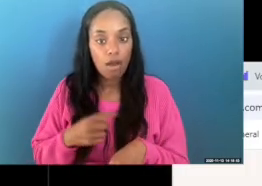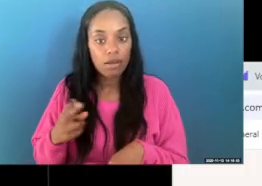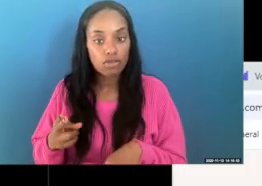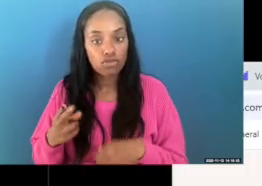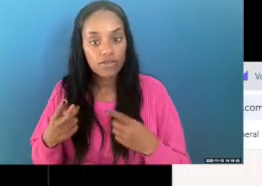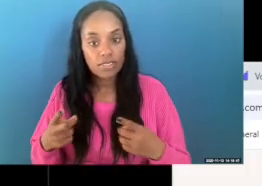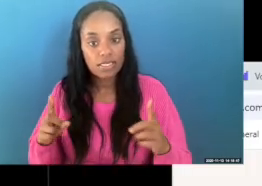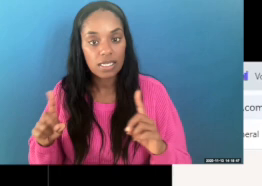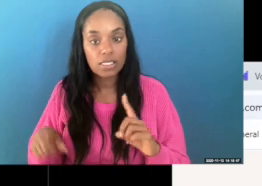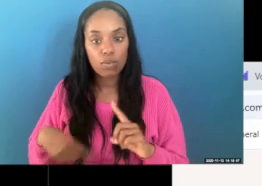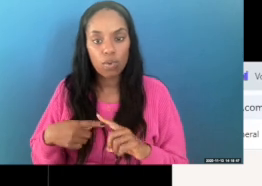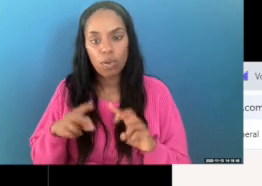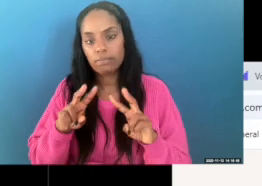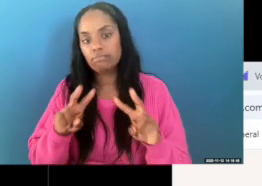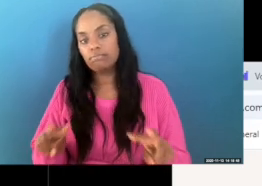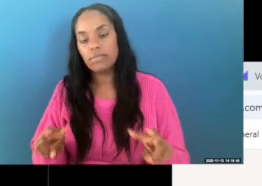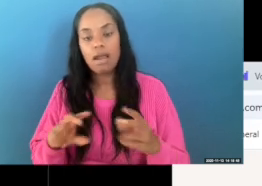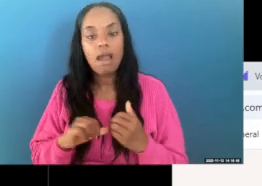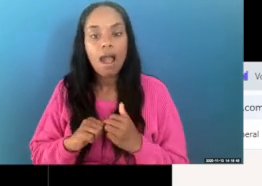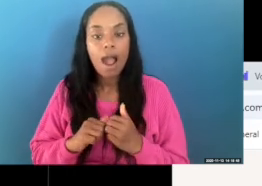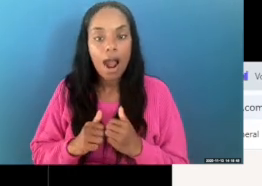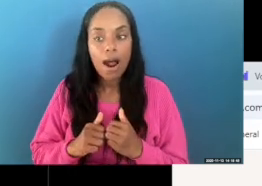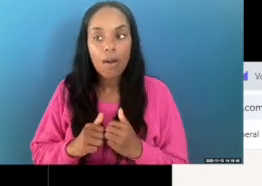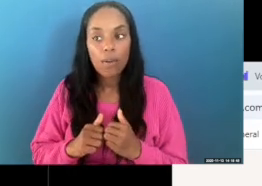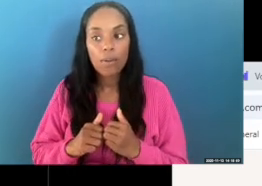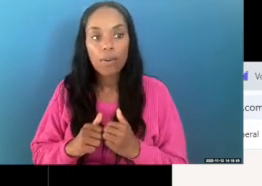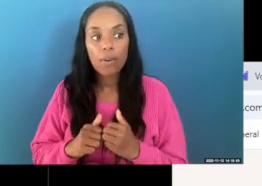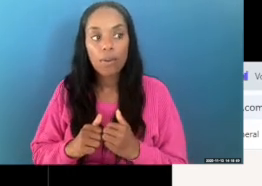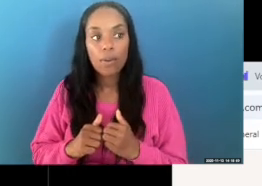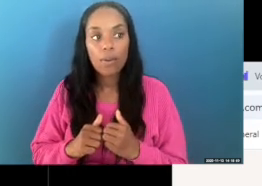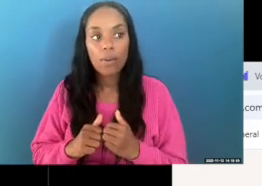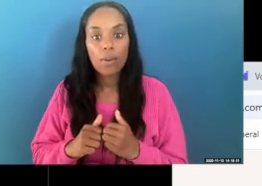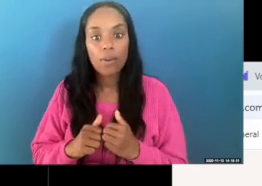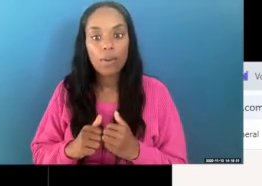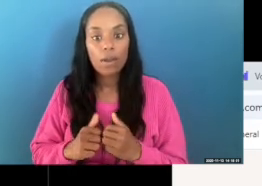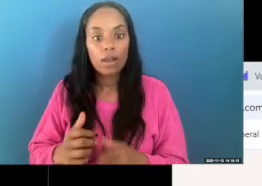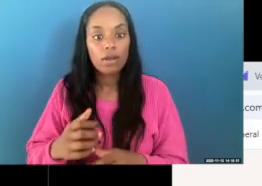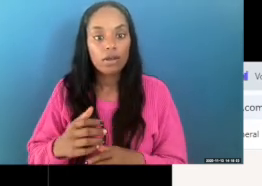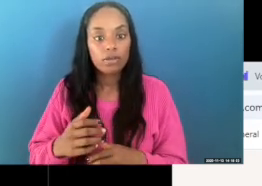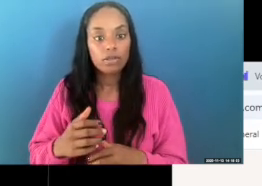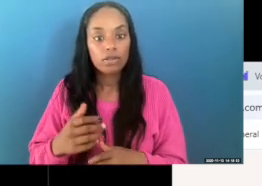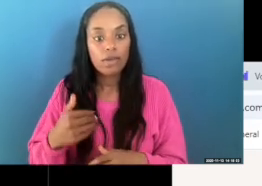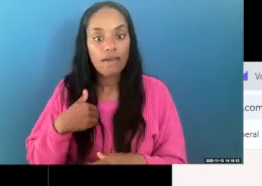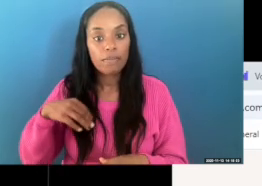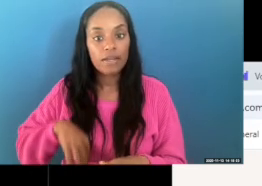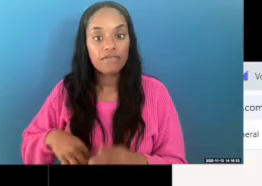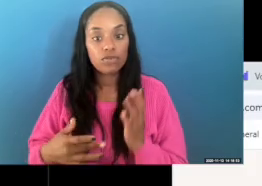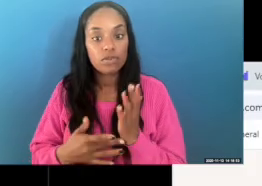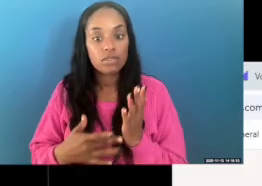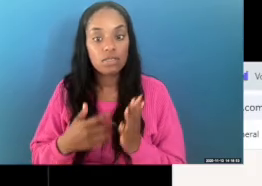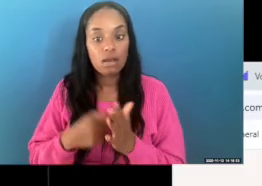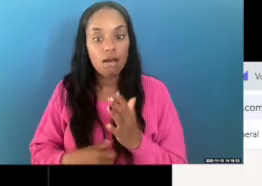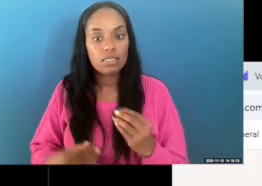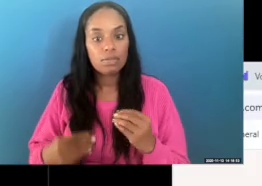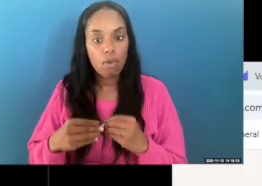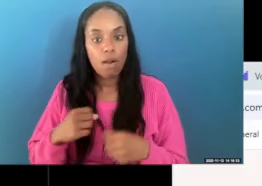utilizing carrots rather than sticks in this transition. It's got a long